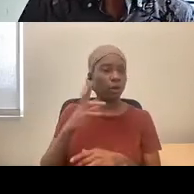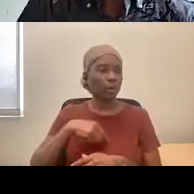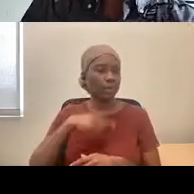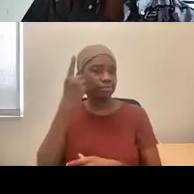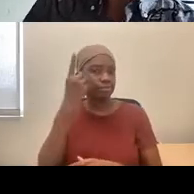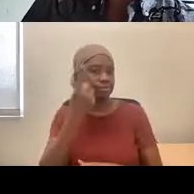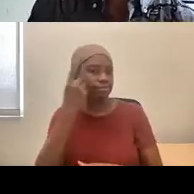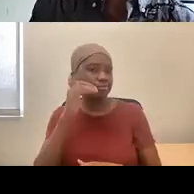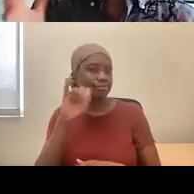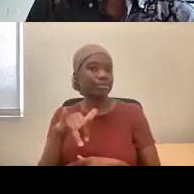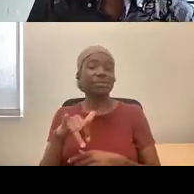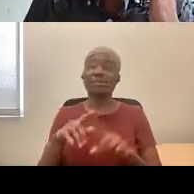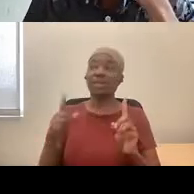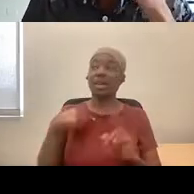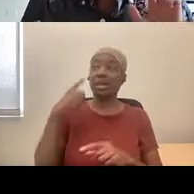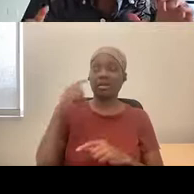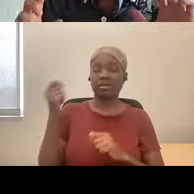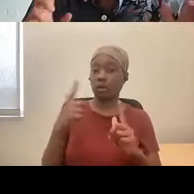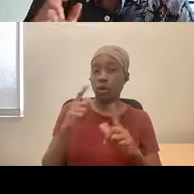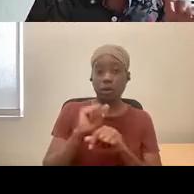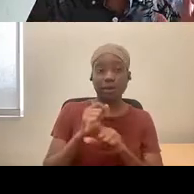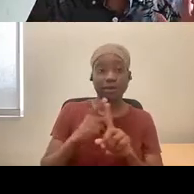think, we're all working from home and